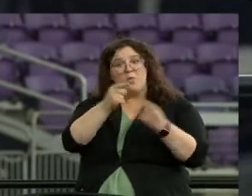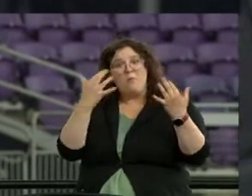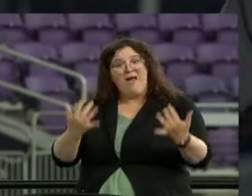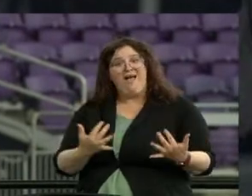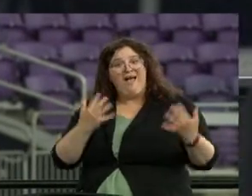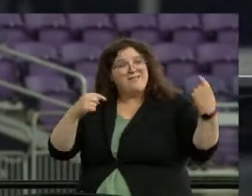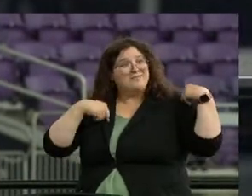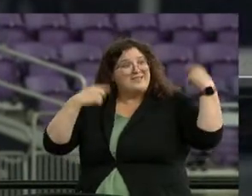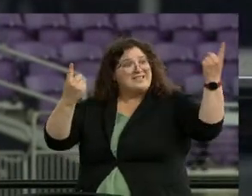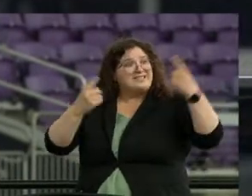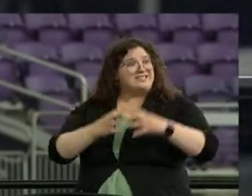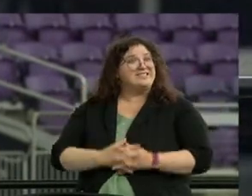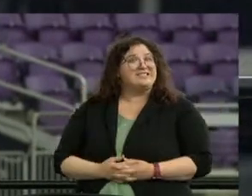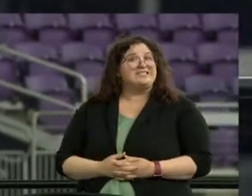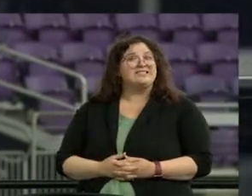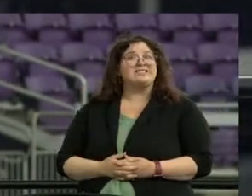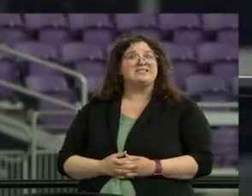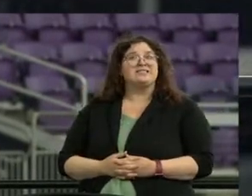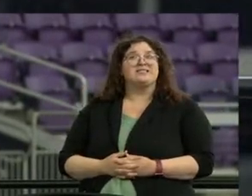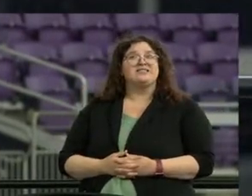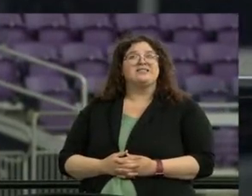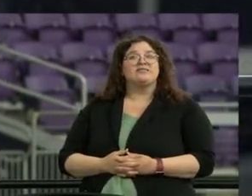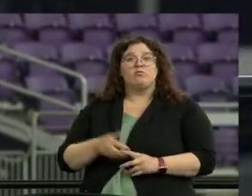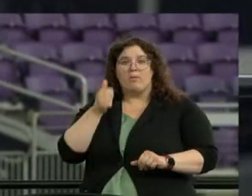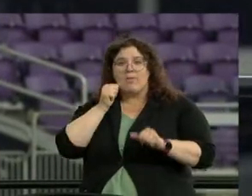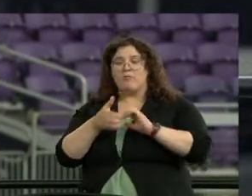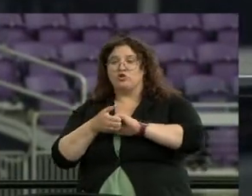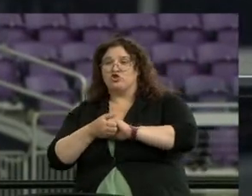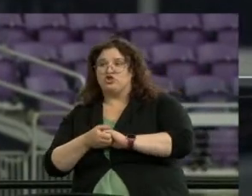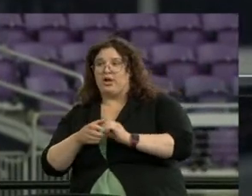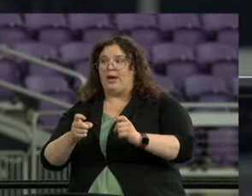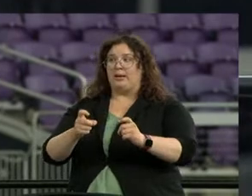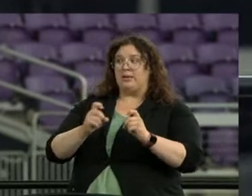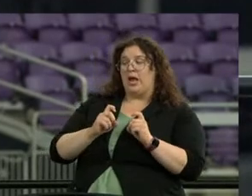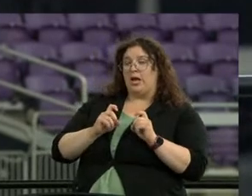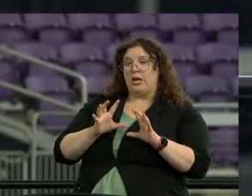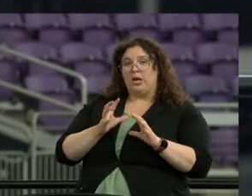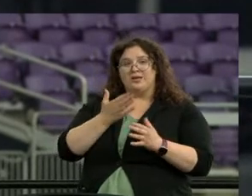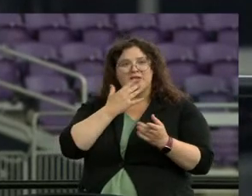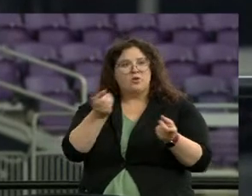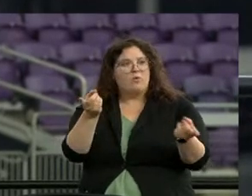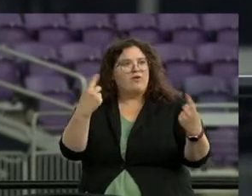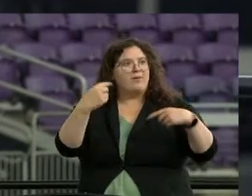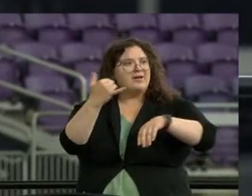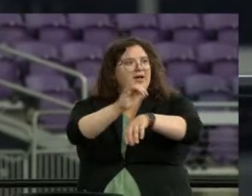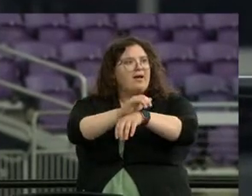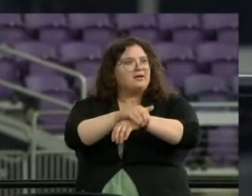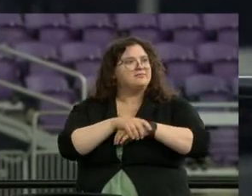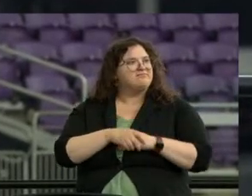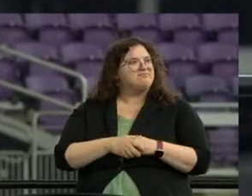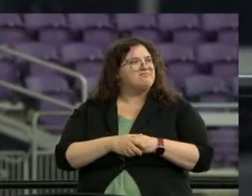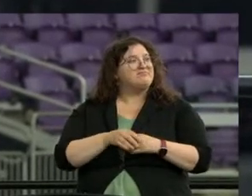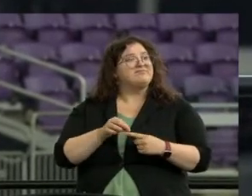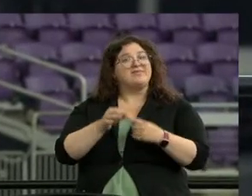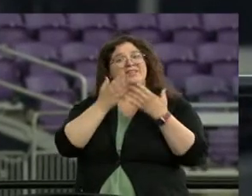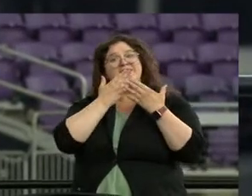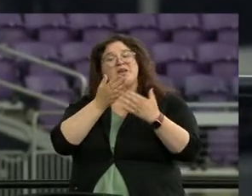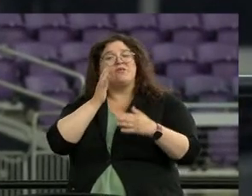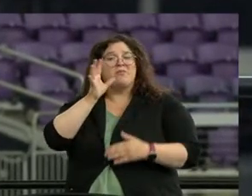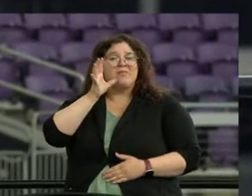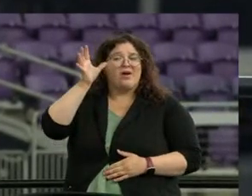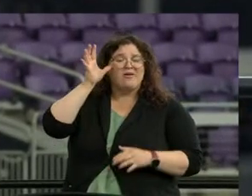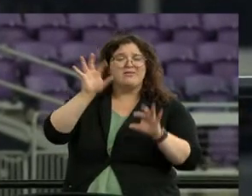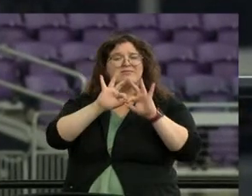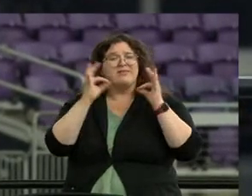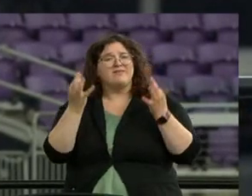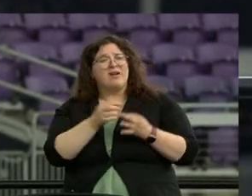waiting for. Shake and take. I want to thank everyone for attending tonight, with a special thanks to the parents and